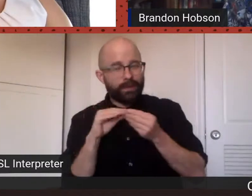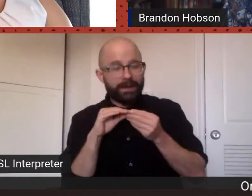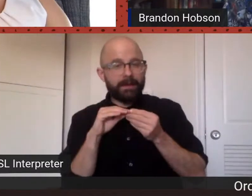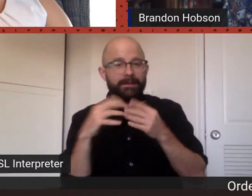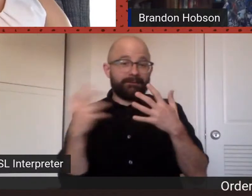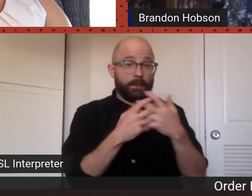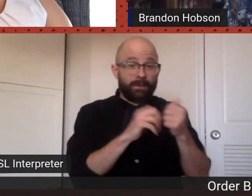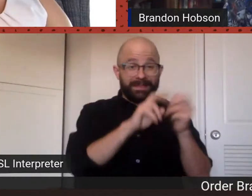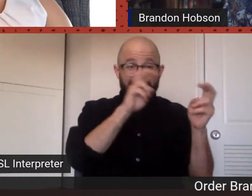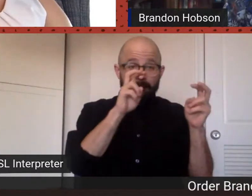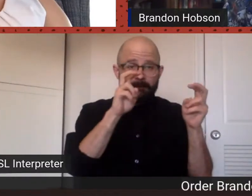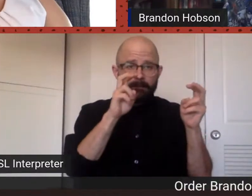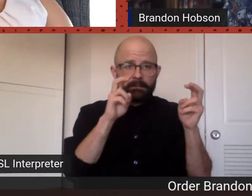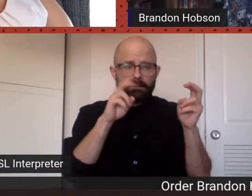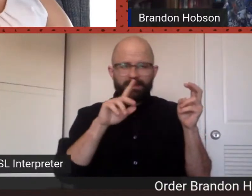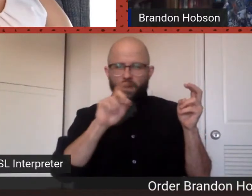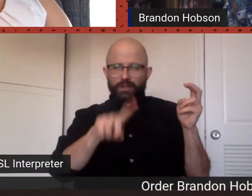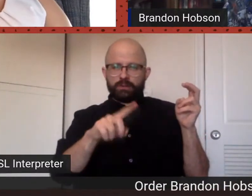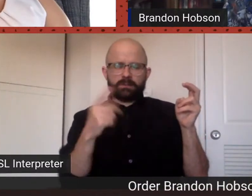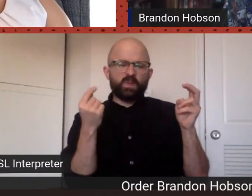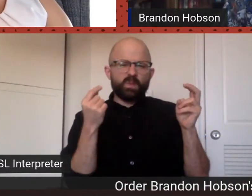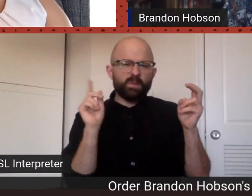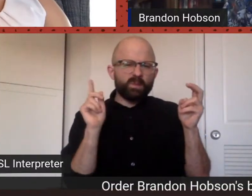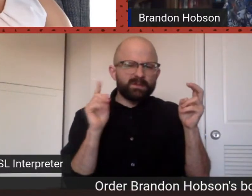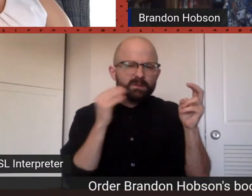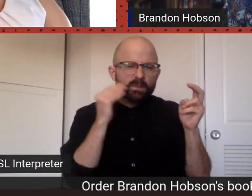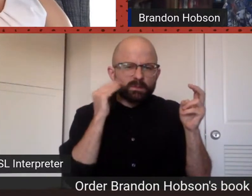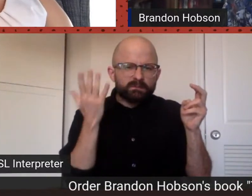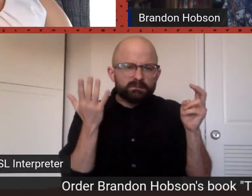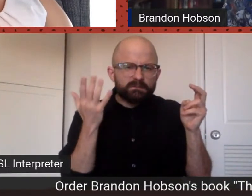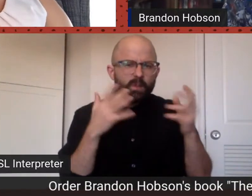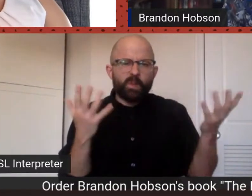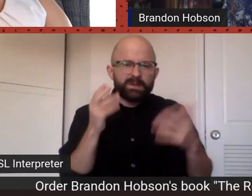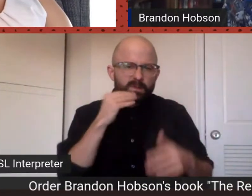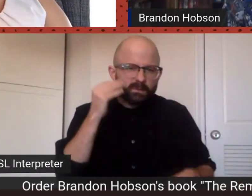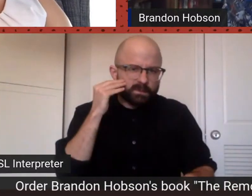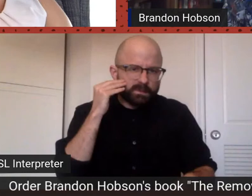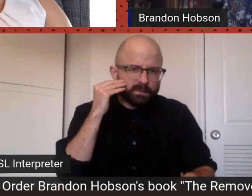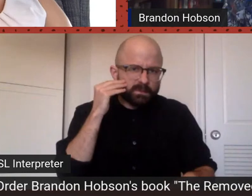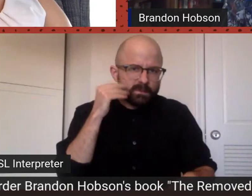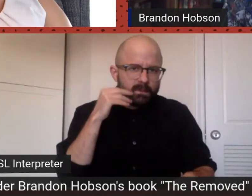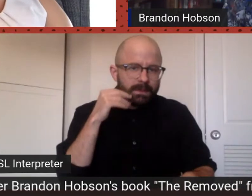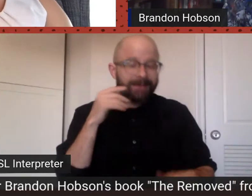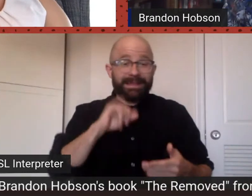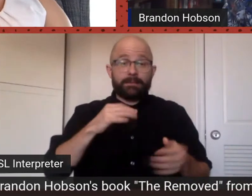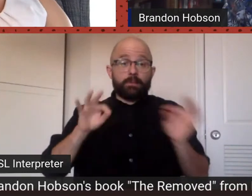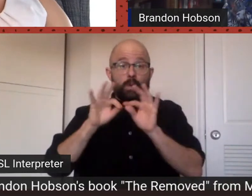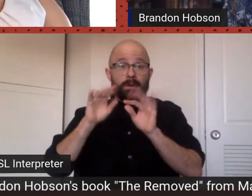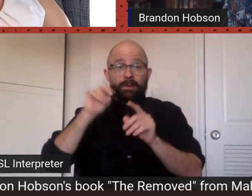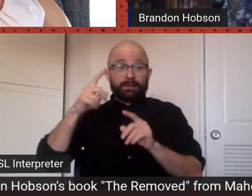That's an important question that I think about with a lot of my work, is what is home, and what is home here? What is home for the